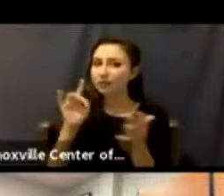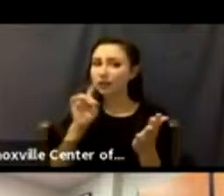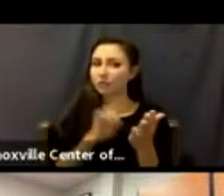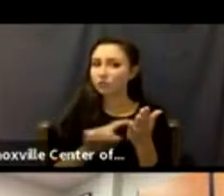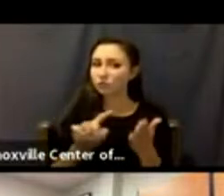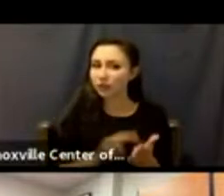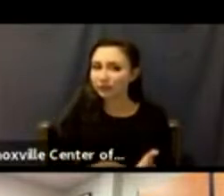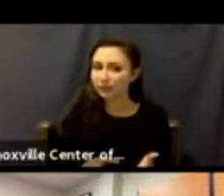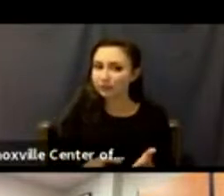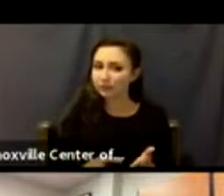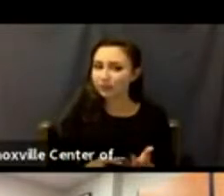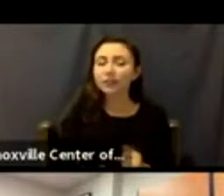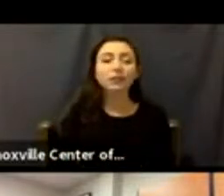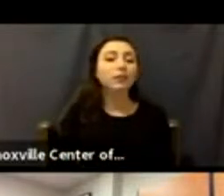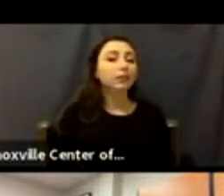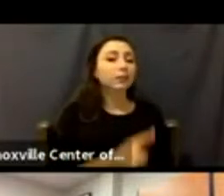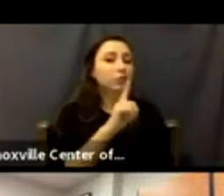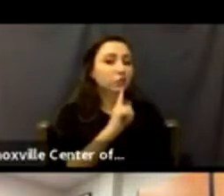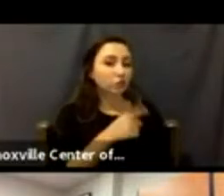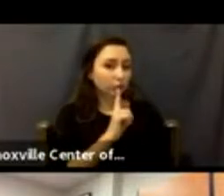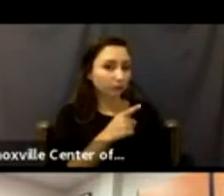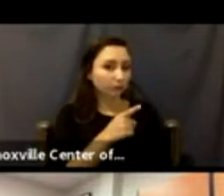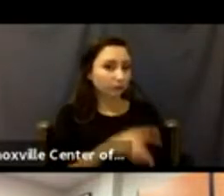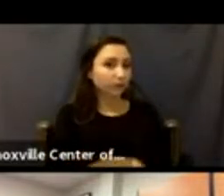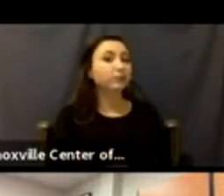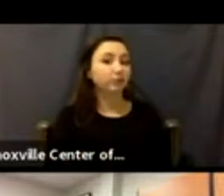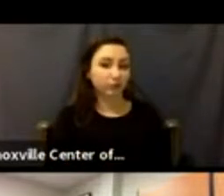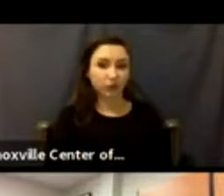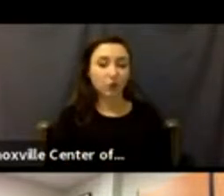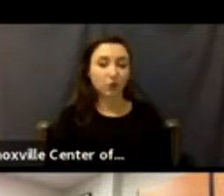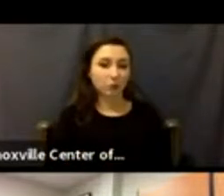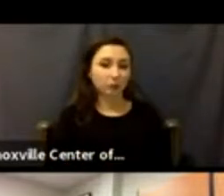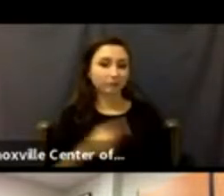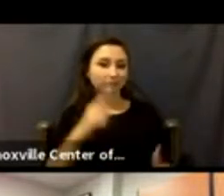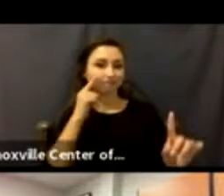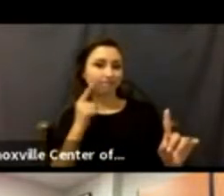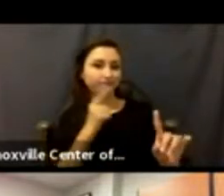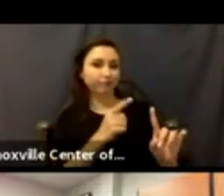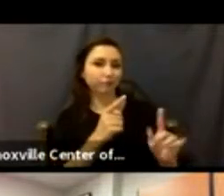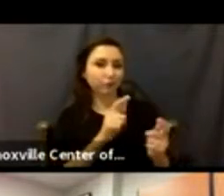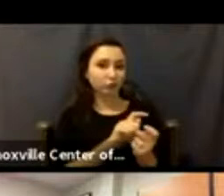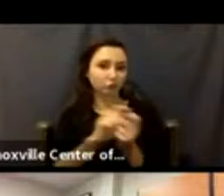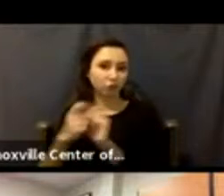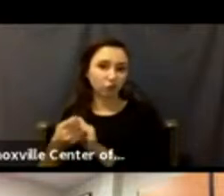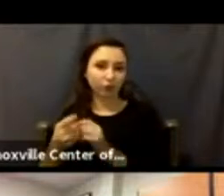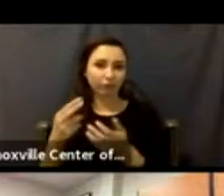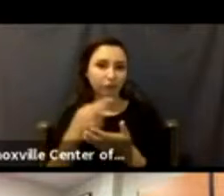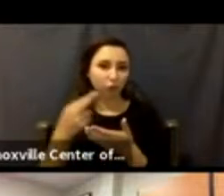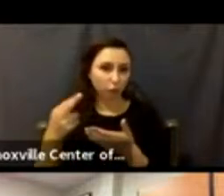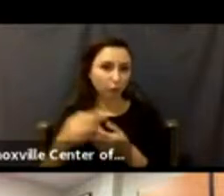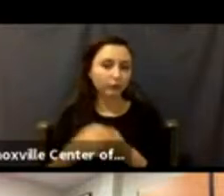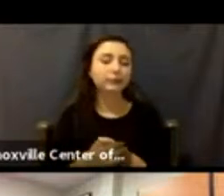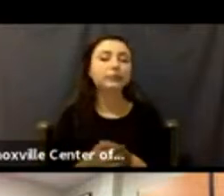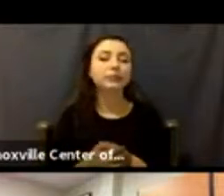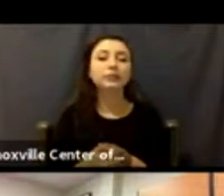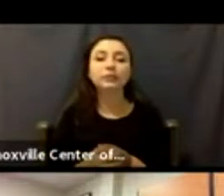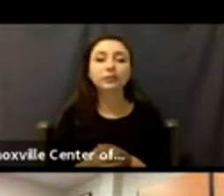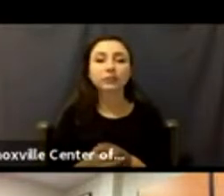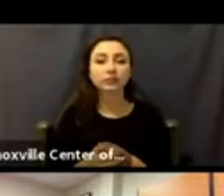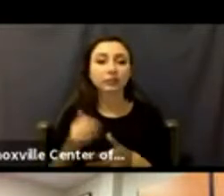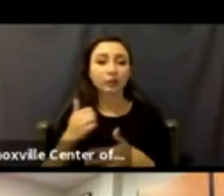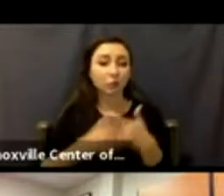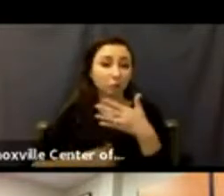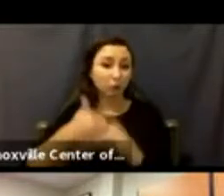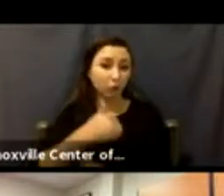Sure. So in an effort to shift resources and prioritize